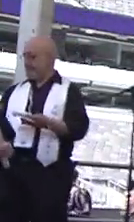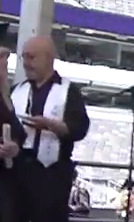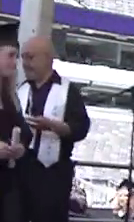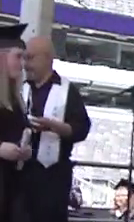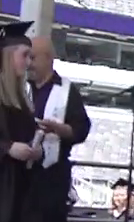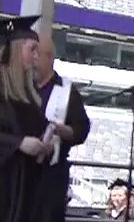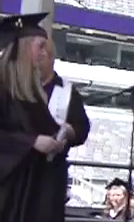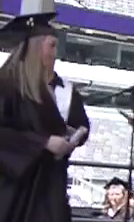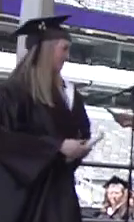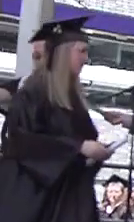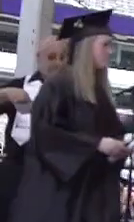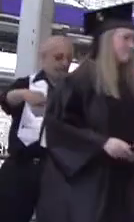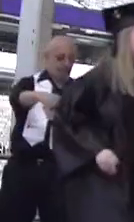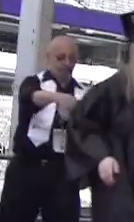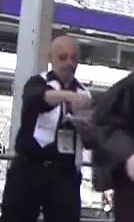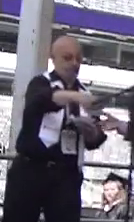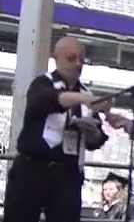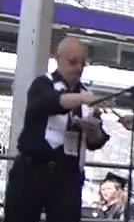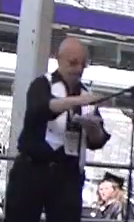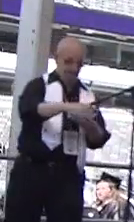Alexandra Krugel.